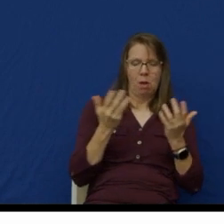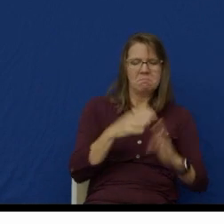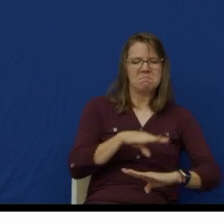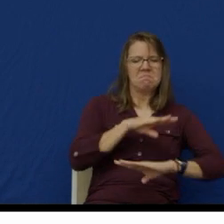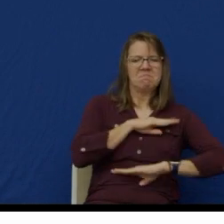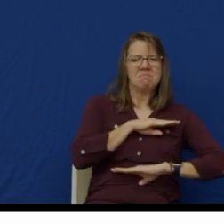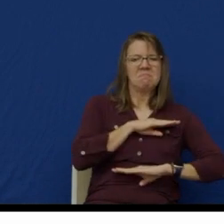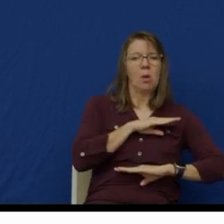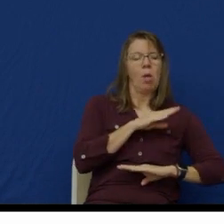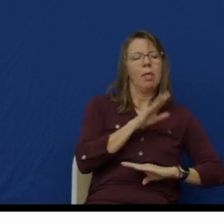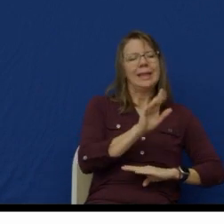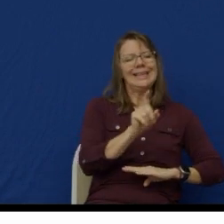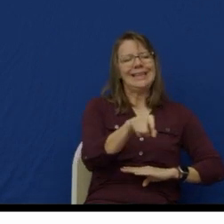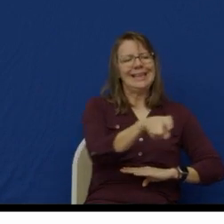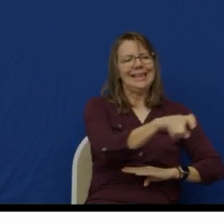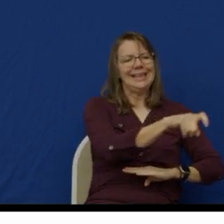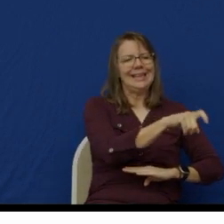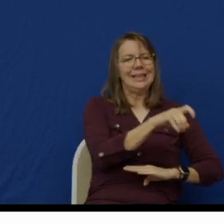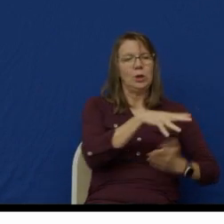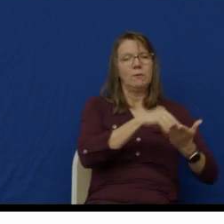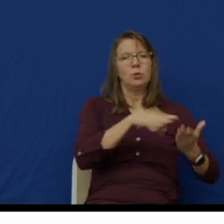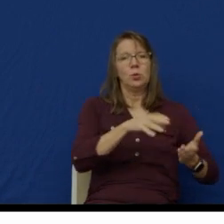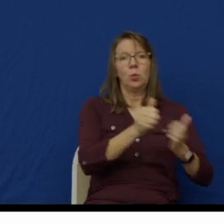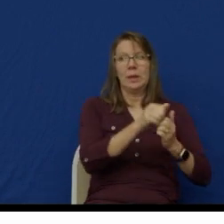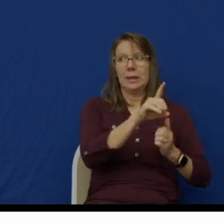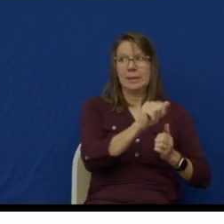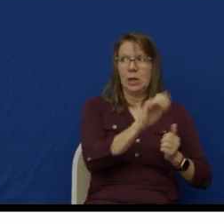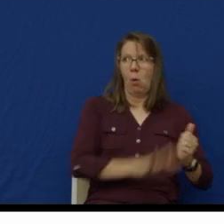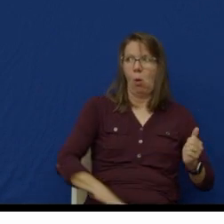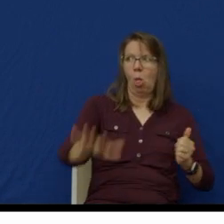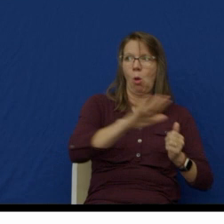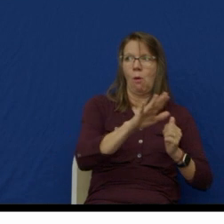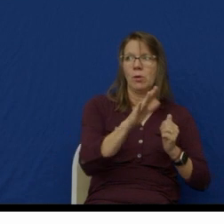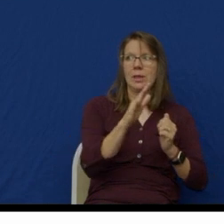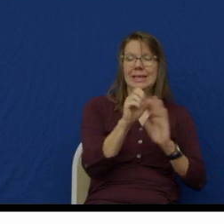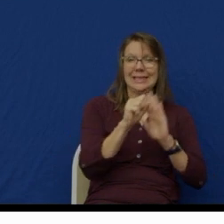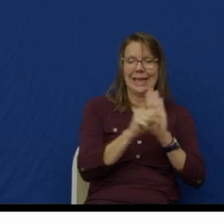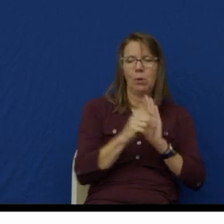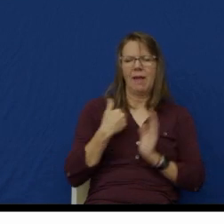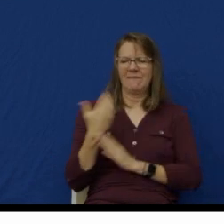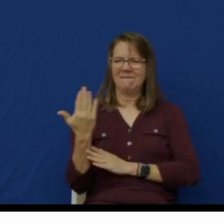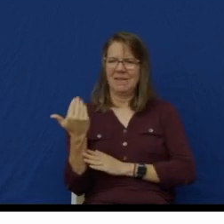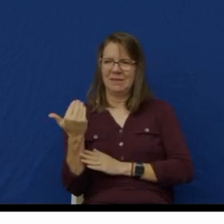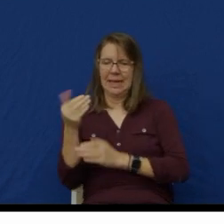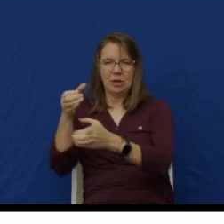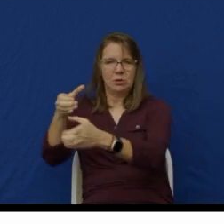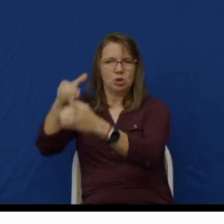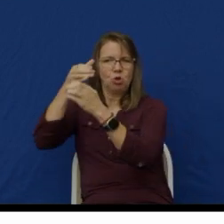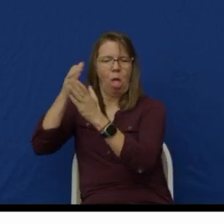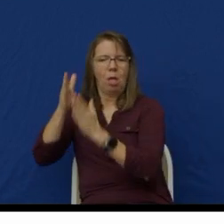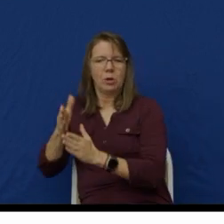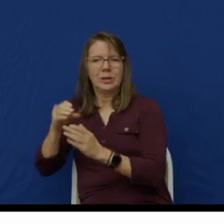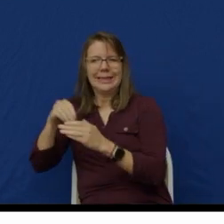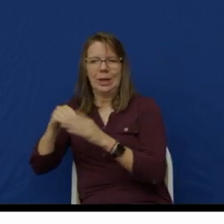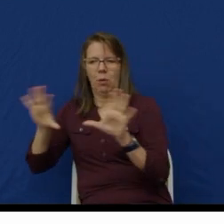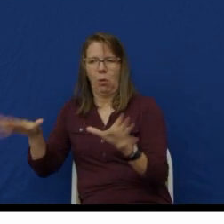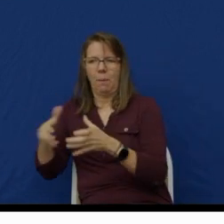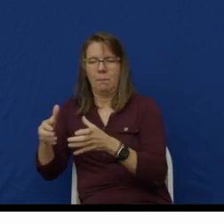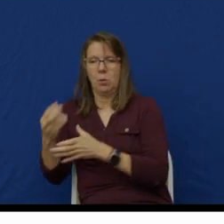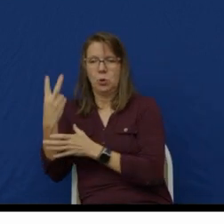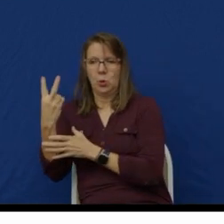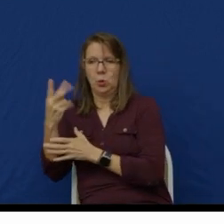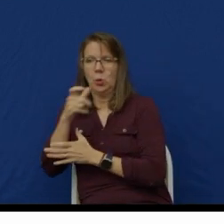Kentucky. Congratulations today go to 15 scholars in Cohort 2 for completing the Kentucky Leads